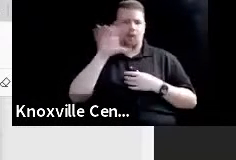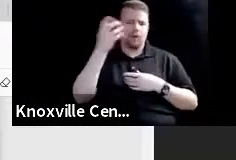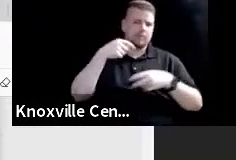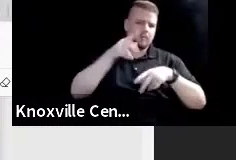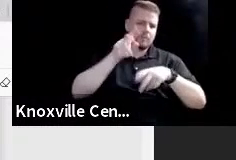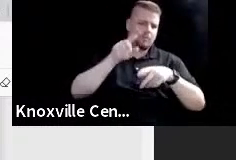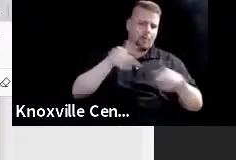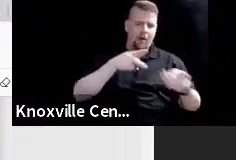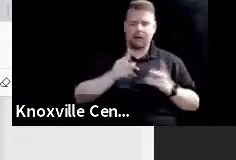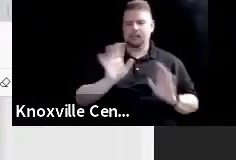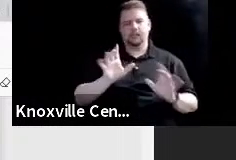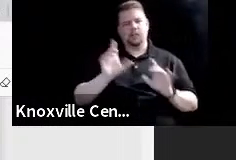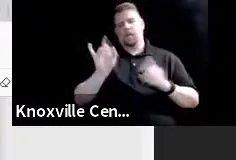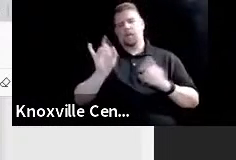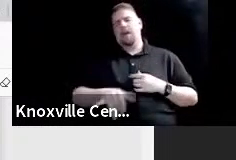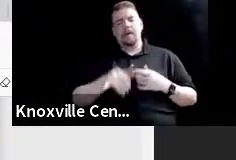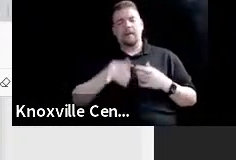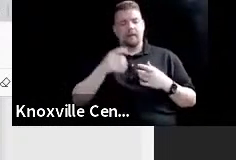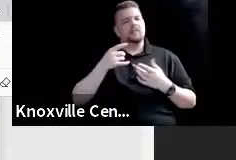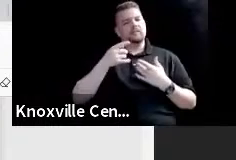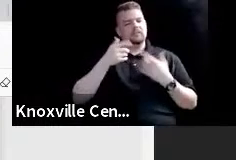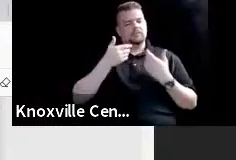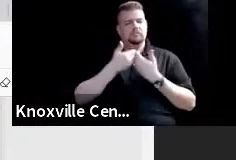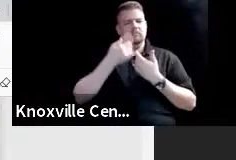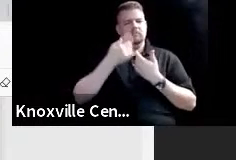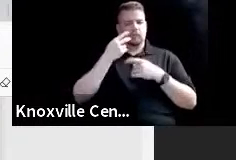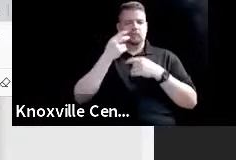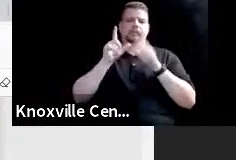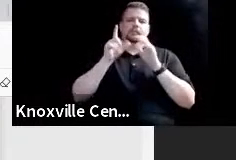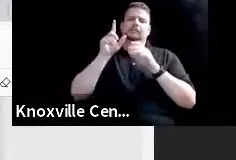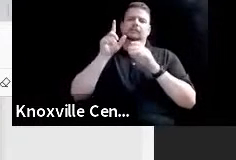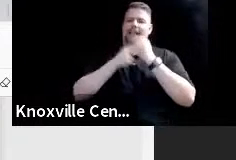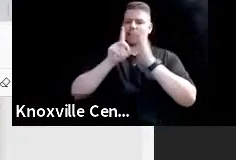to leave that for later.